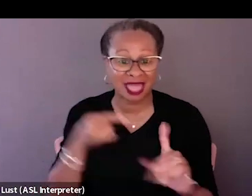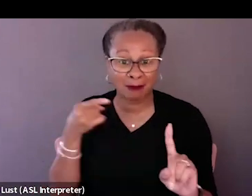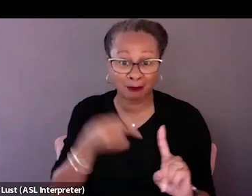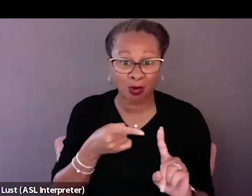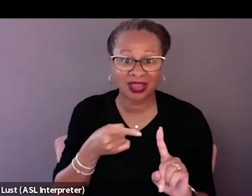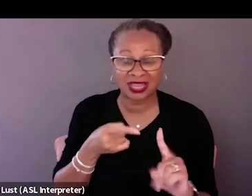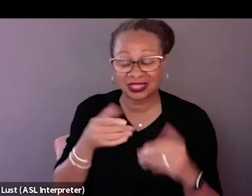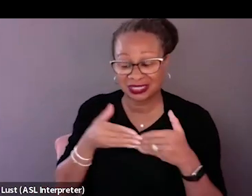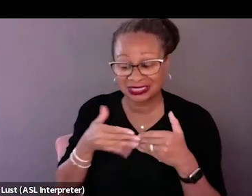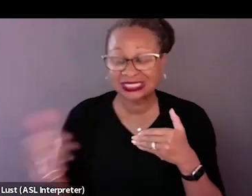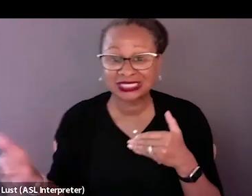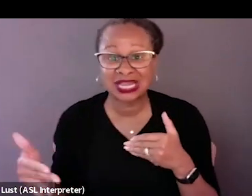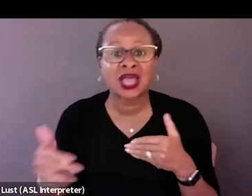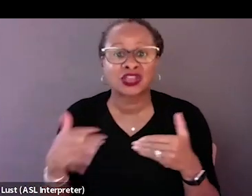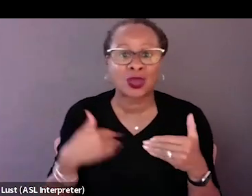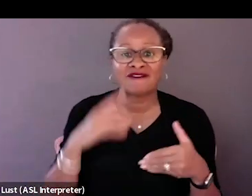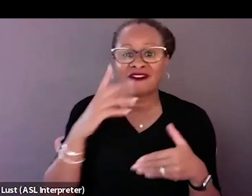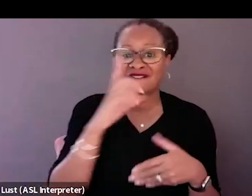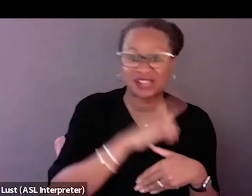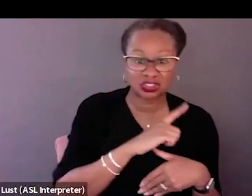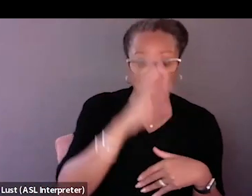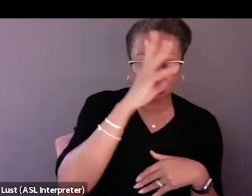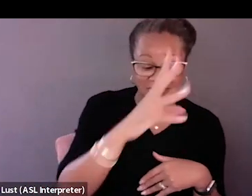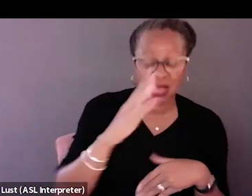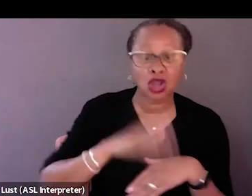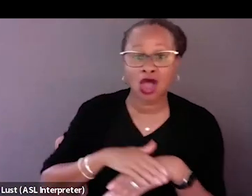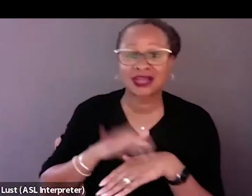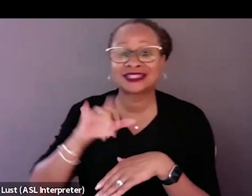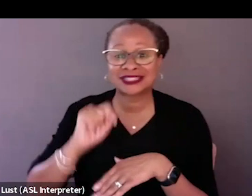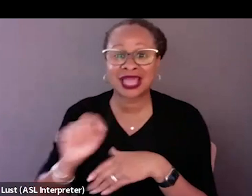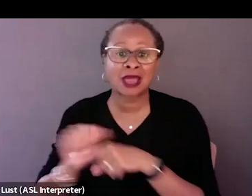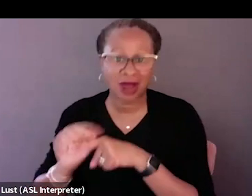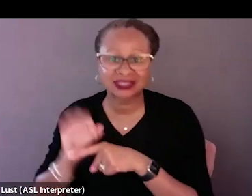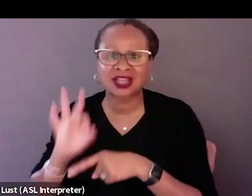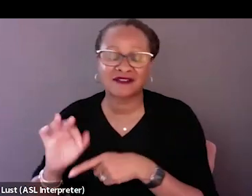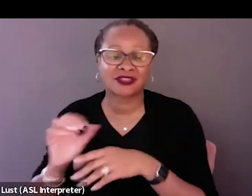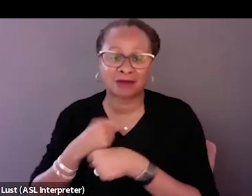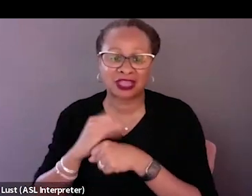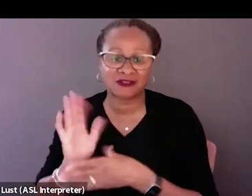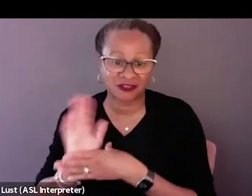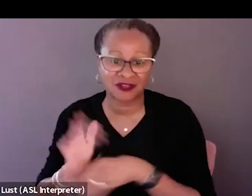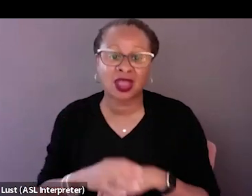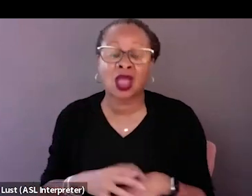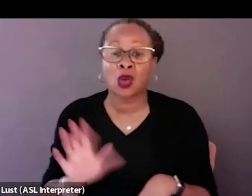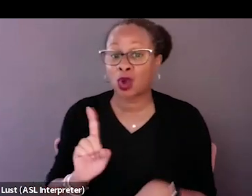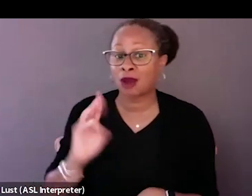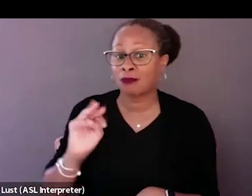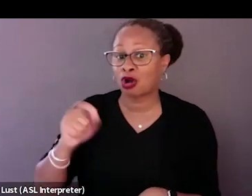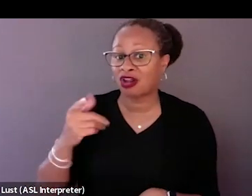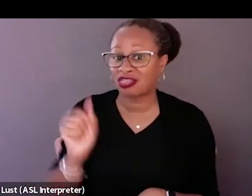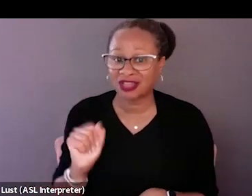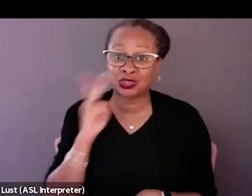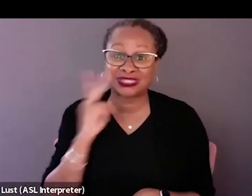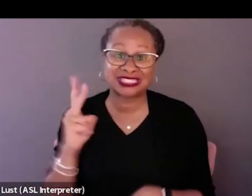fictionalized recreations and on-set practicing of the making of the film, where Martha is actually seen, you know, at the edges of the